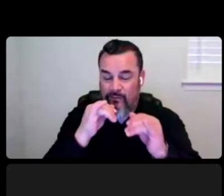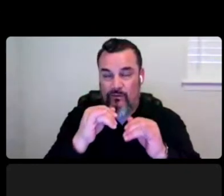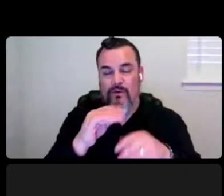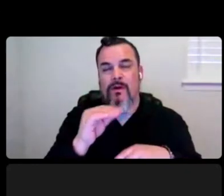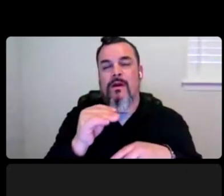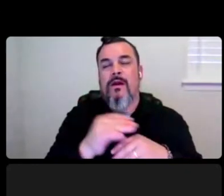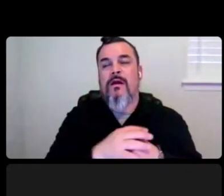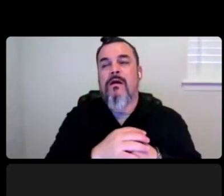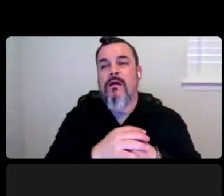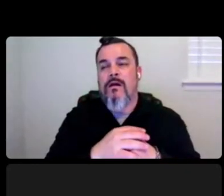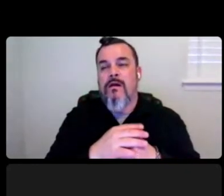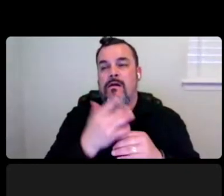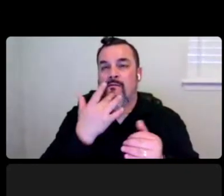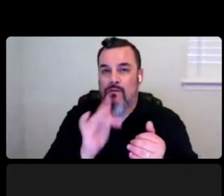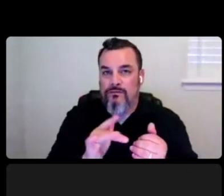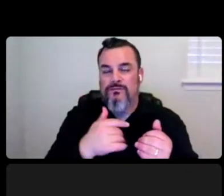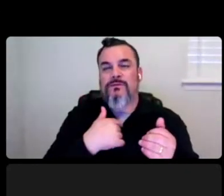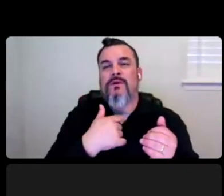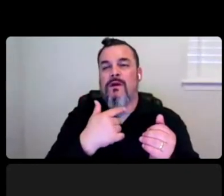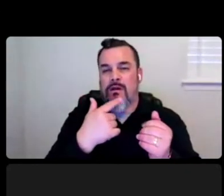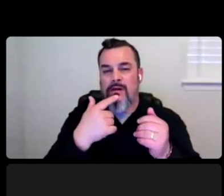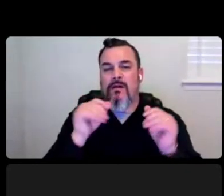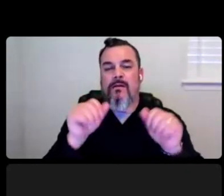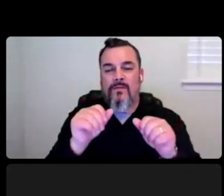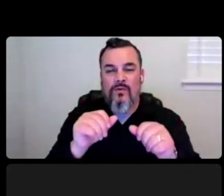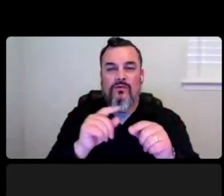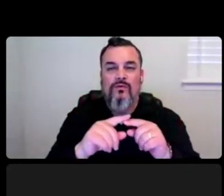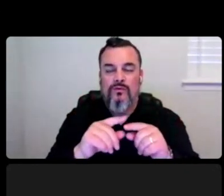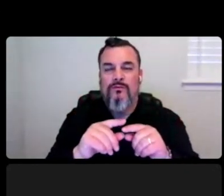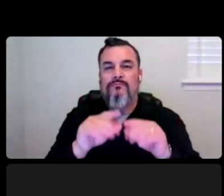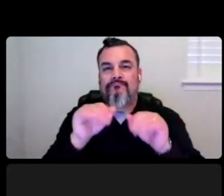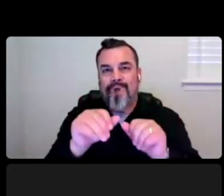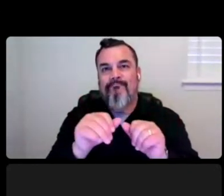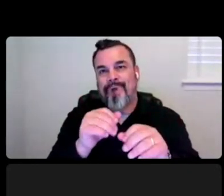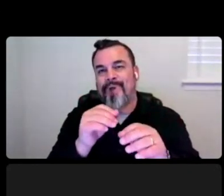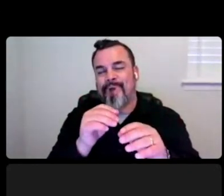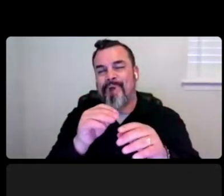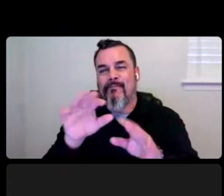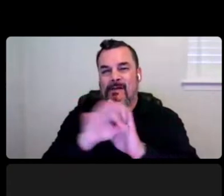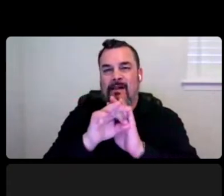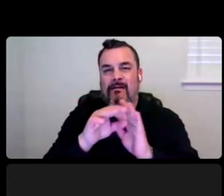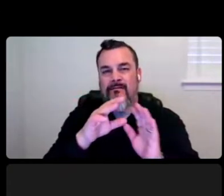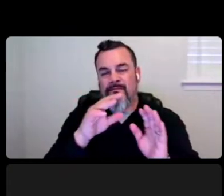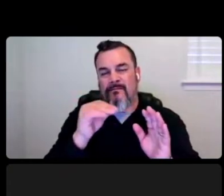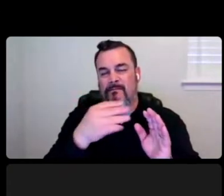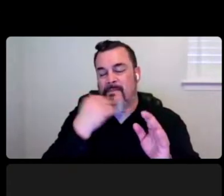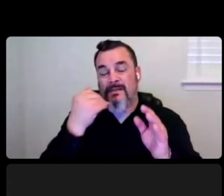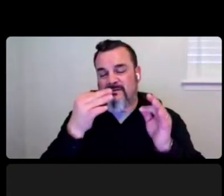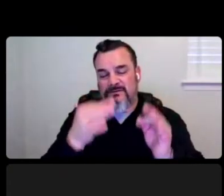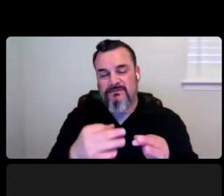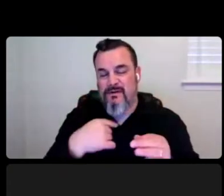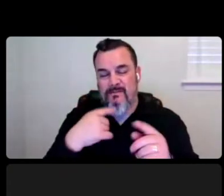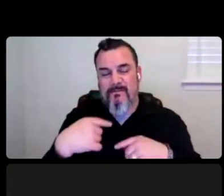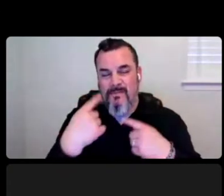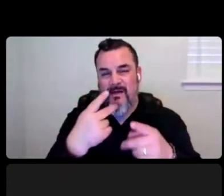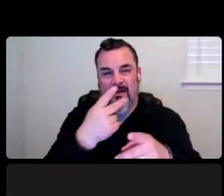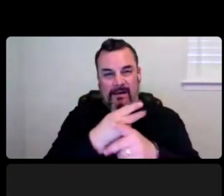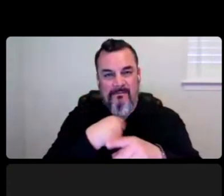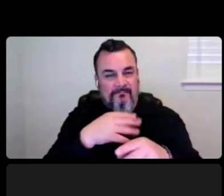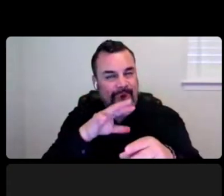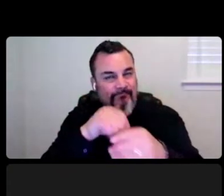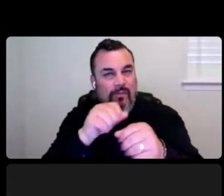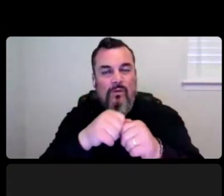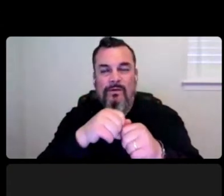and fortunately, I was able to be selected, and I'm best decision I made. It's kept me involved